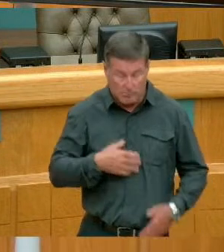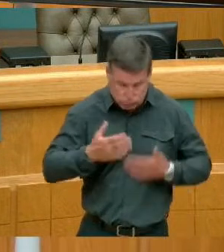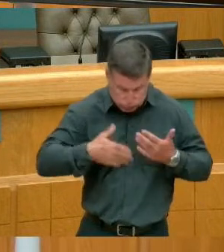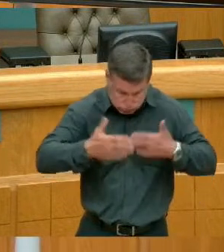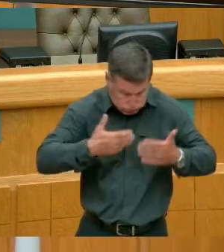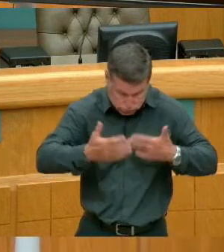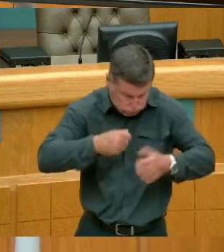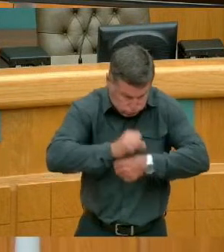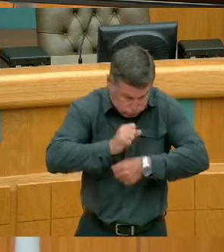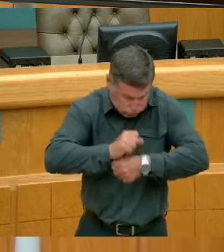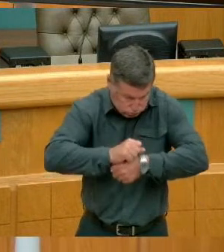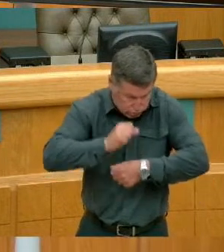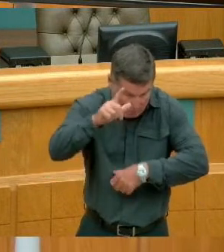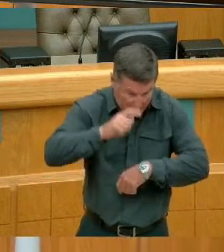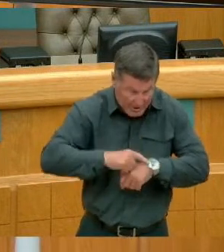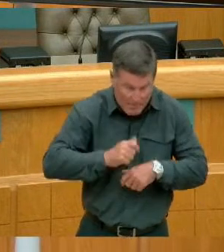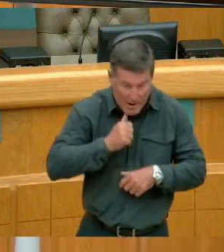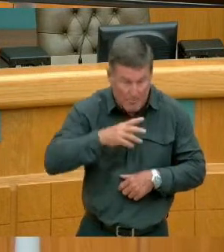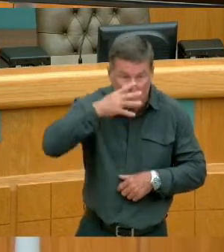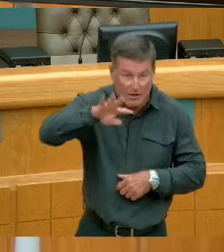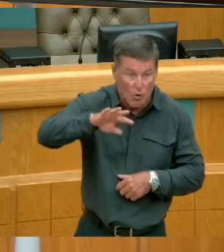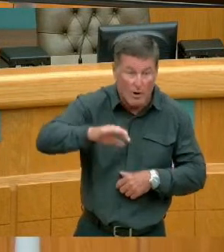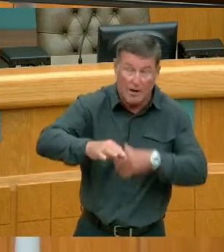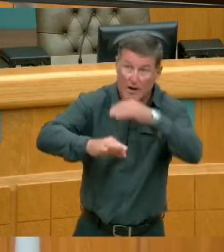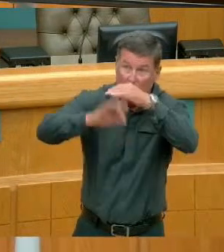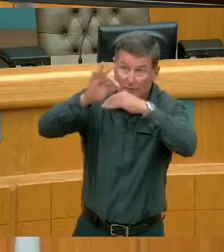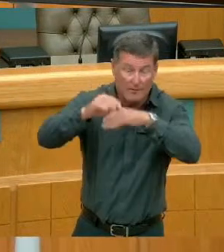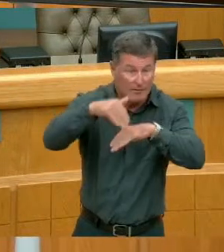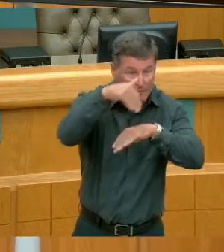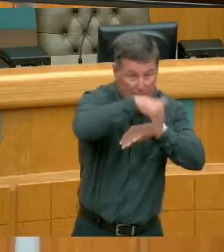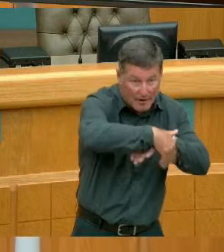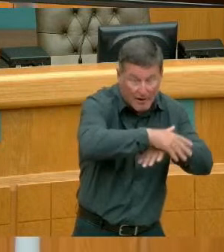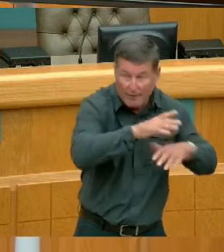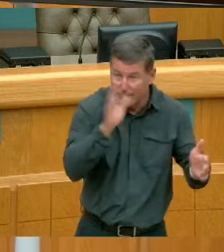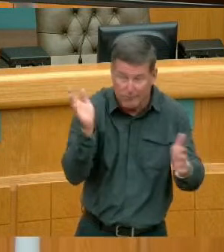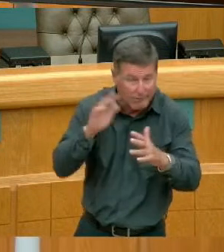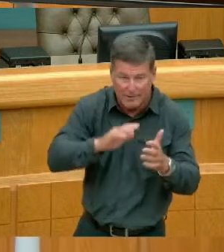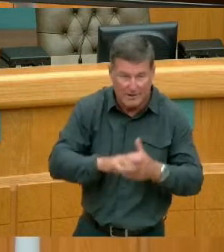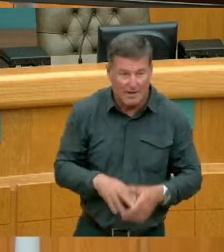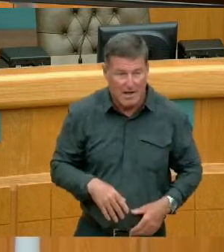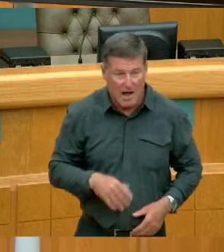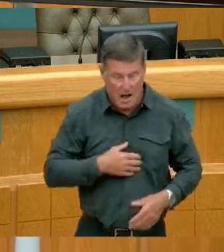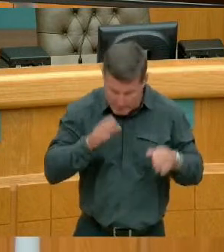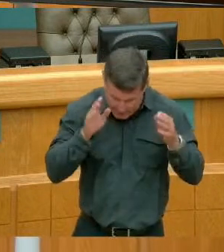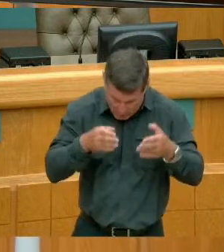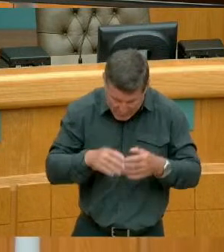mean, it's just, but whatever today is, by tomorrow, I'm going to fill that gap for the next 500.